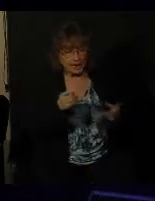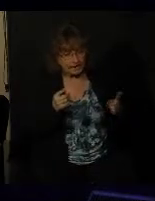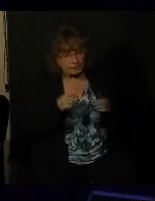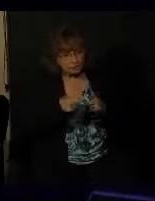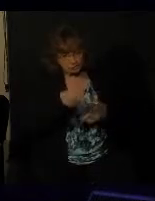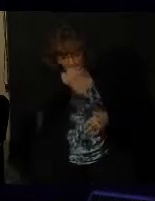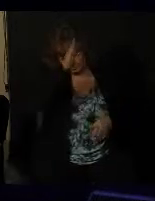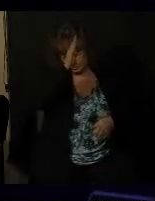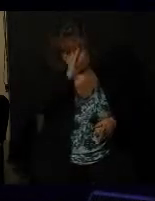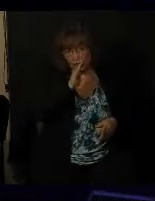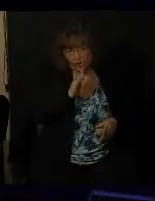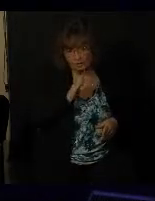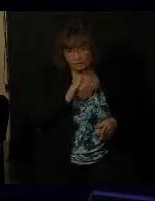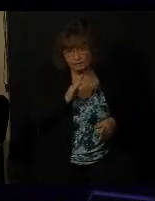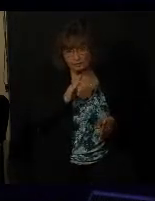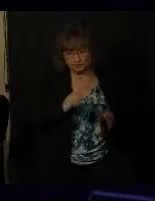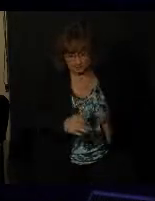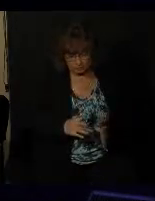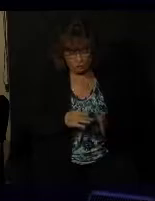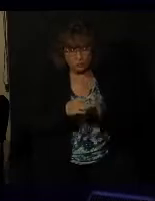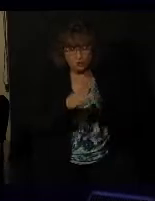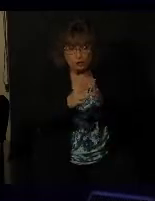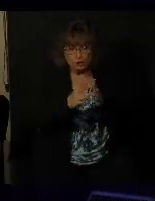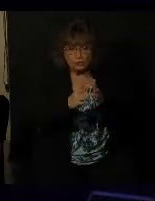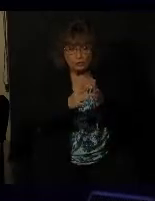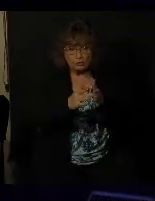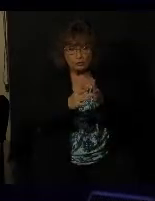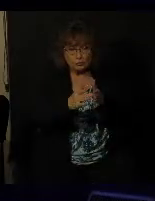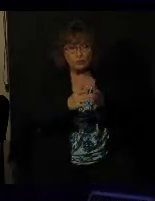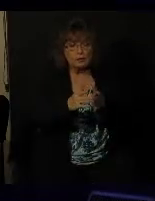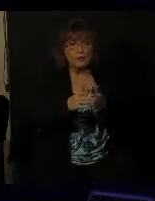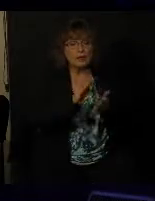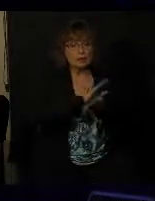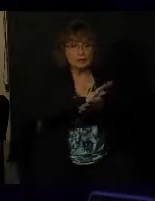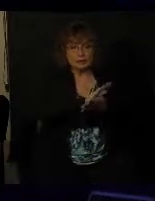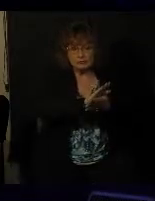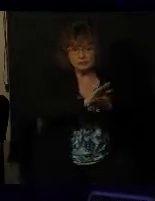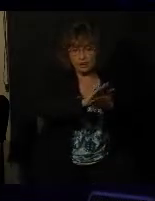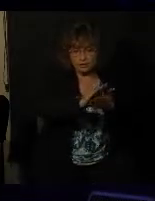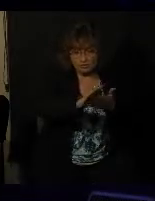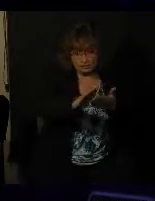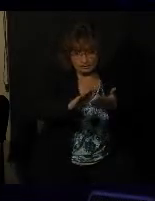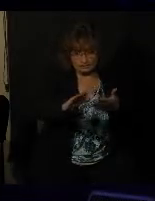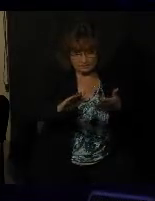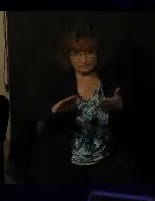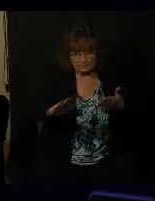you faultless. That was some of the best news Brett ever heard.